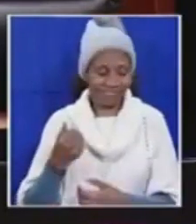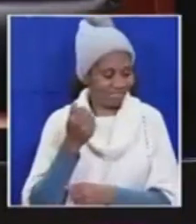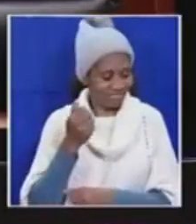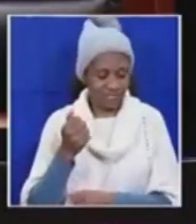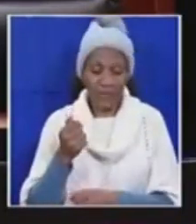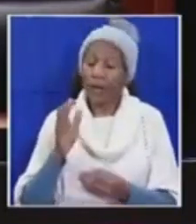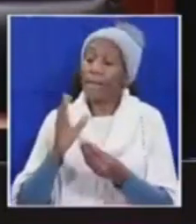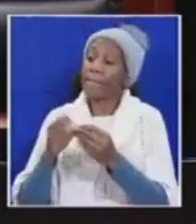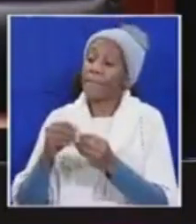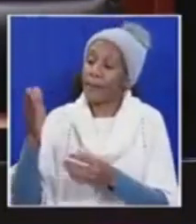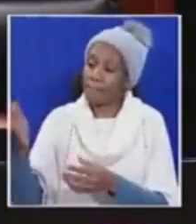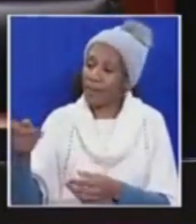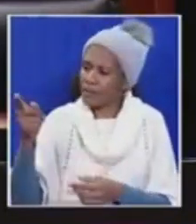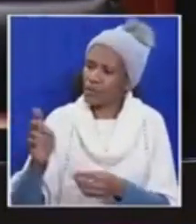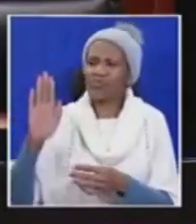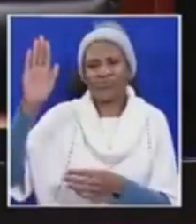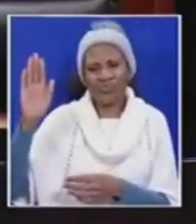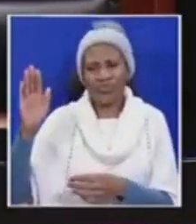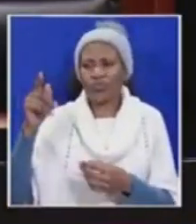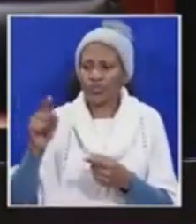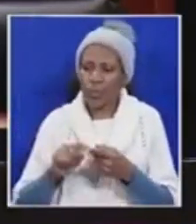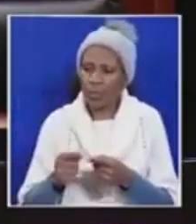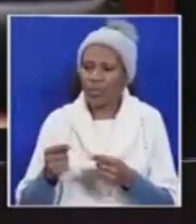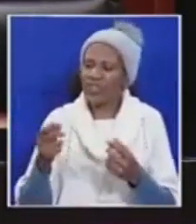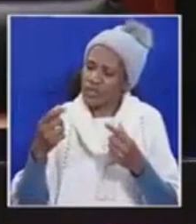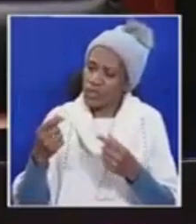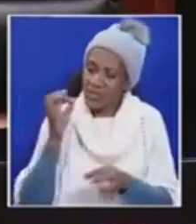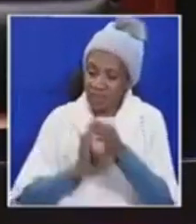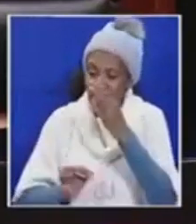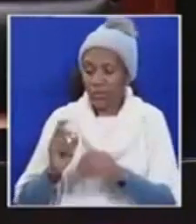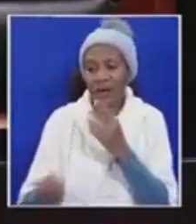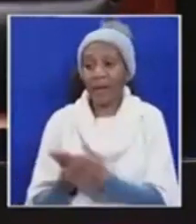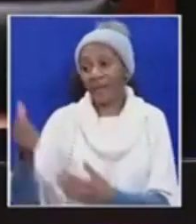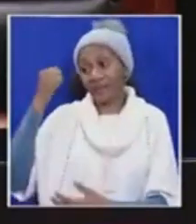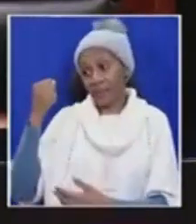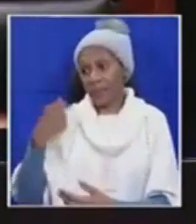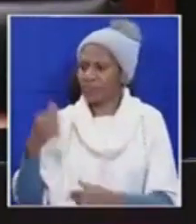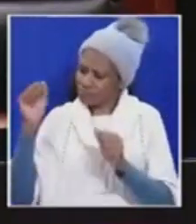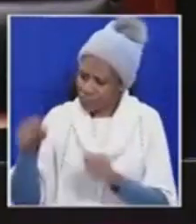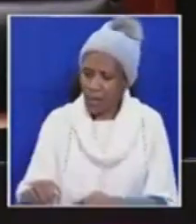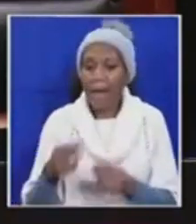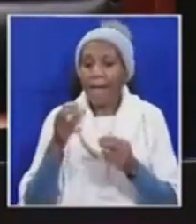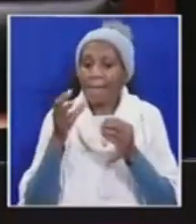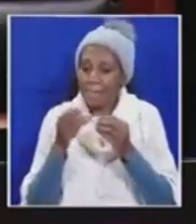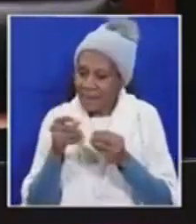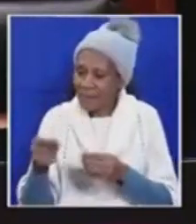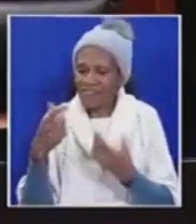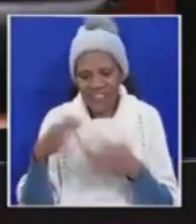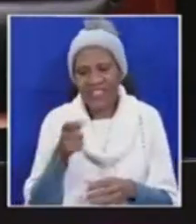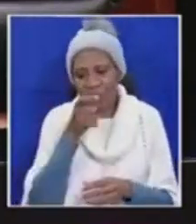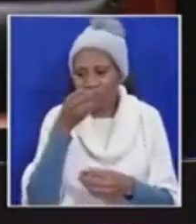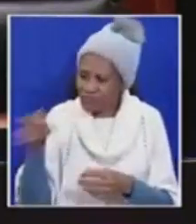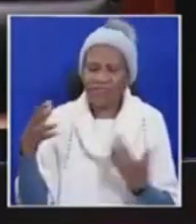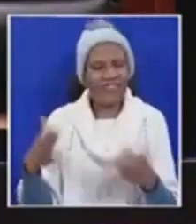Honourable Member, you raised a point on the matter of the President, and the member withdrew.